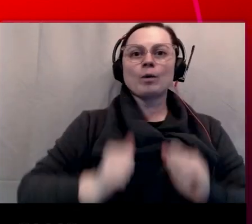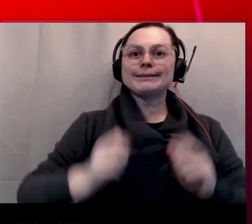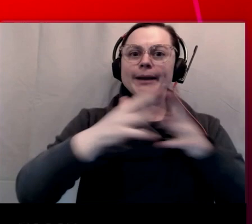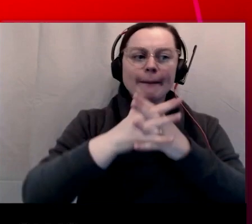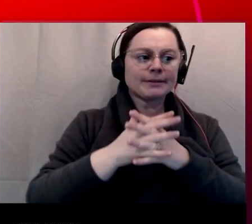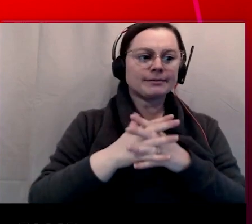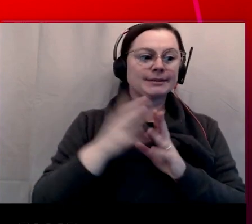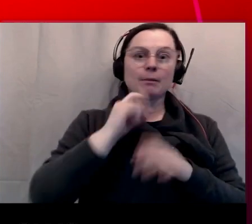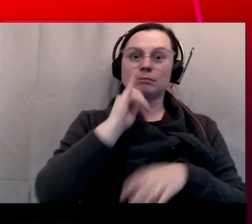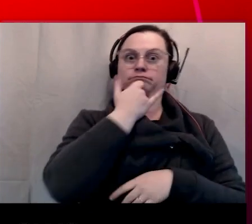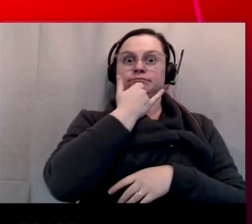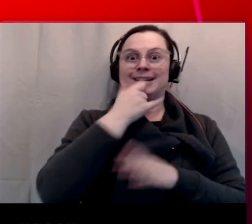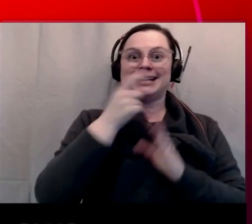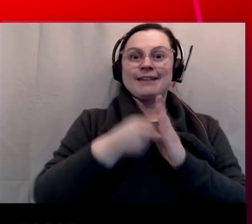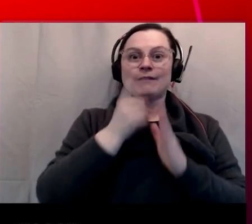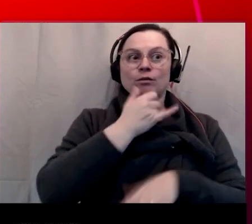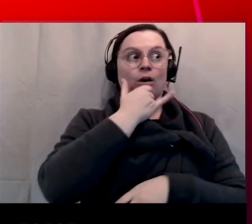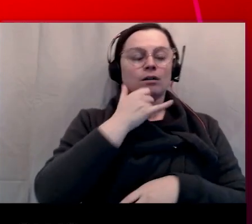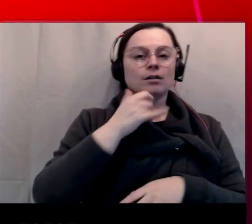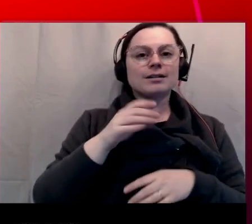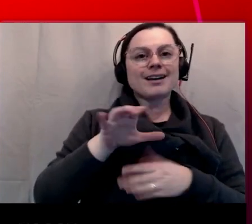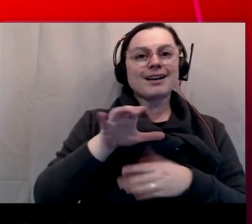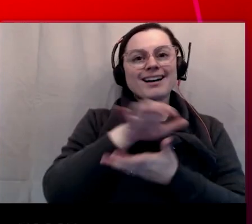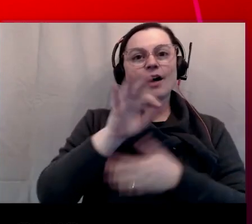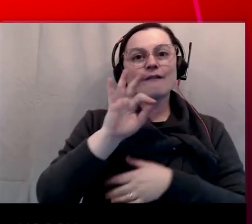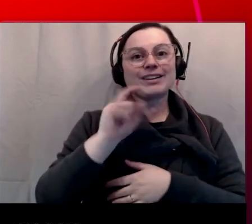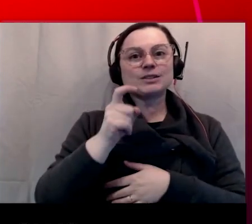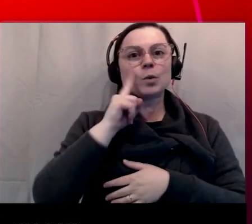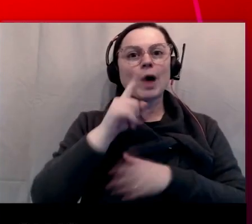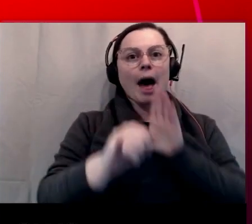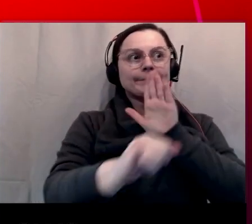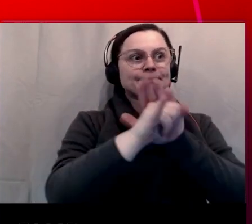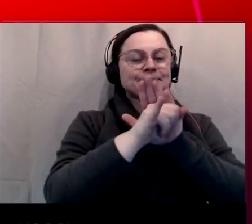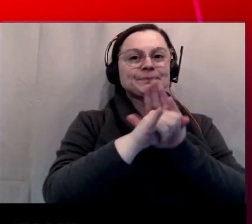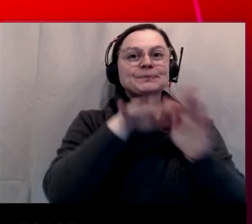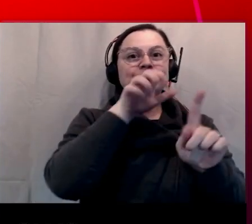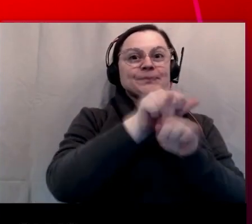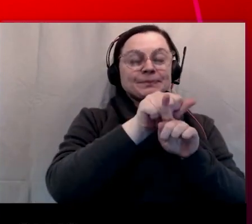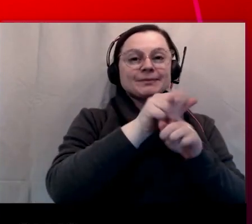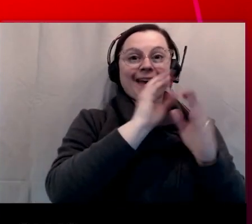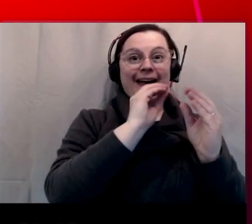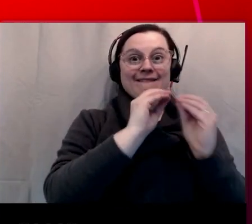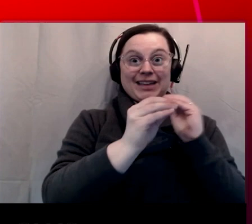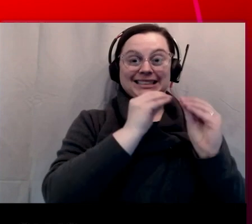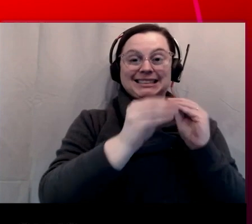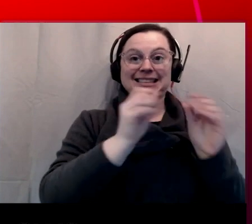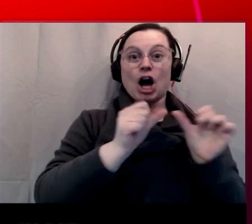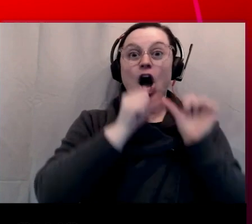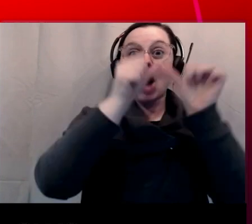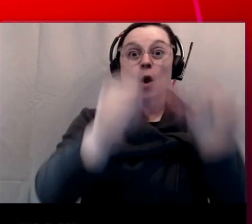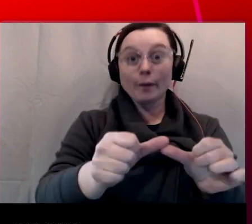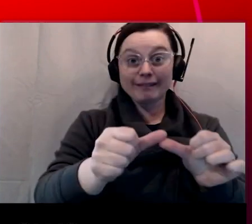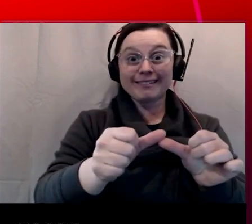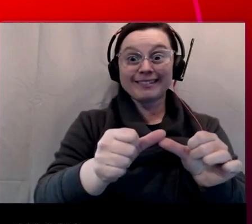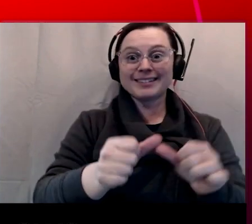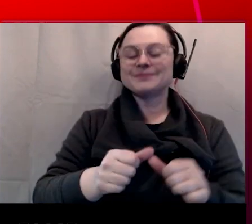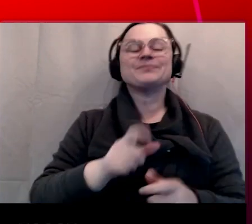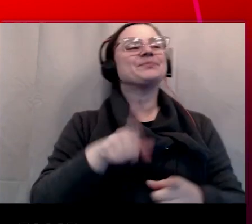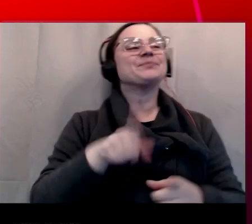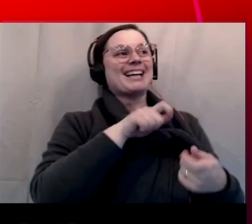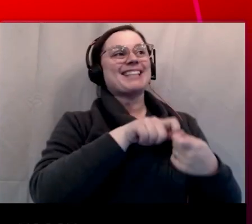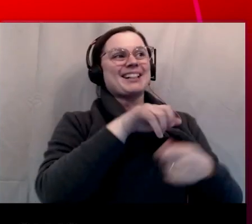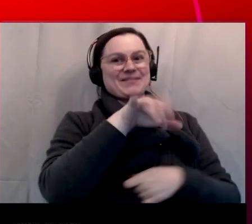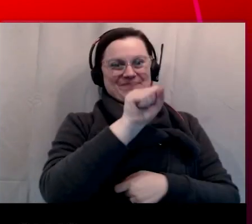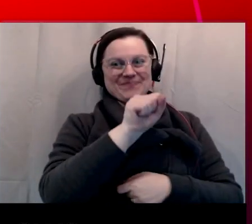defaults right and doesn't turn it on, CloudFix is going to detect and fix that on an ongoing basis from now on. Exactly. Wow, exactly. That's great.